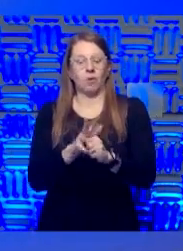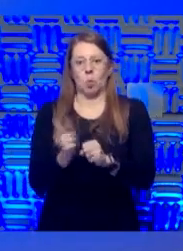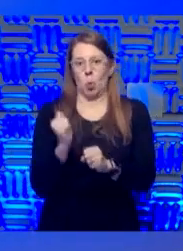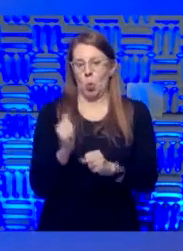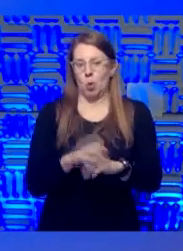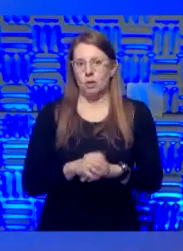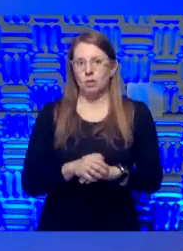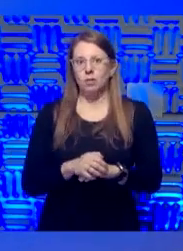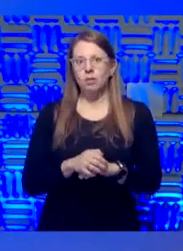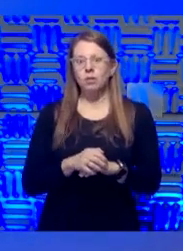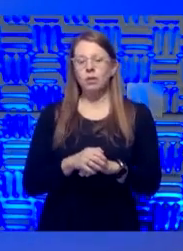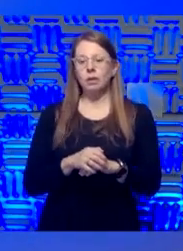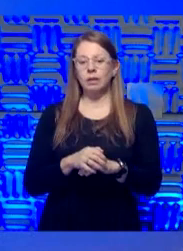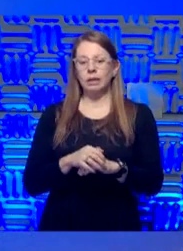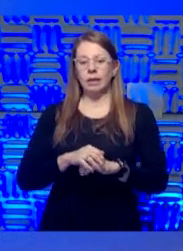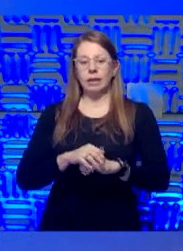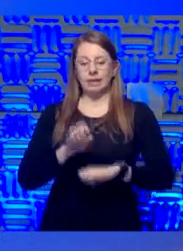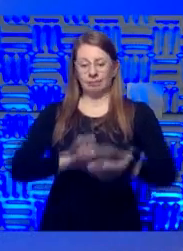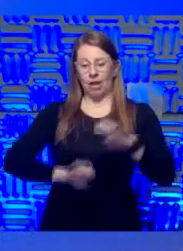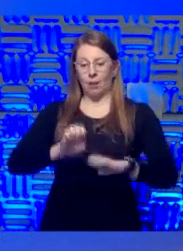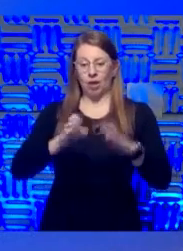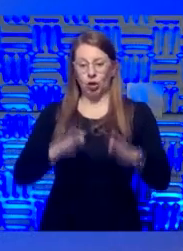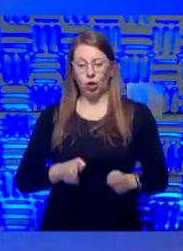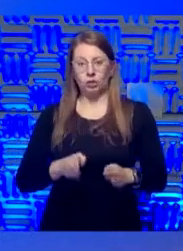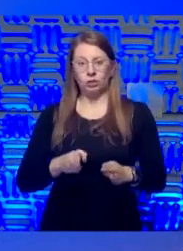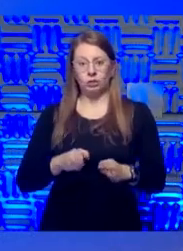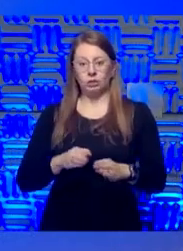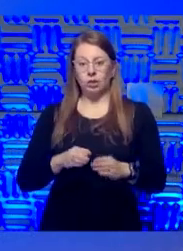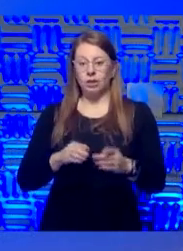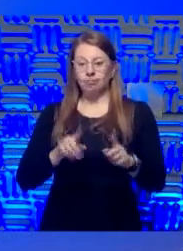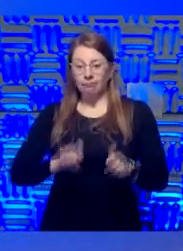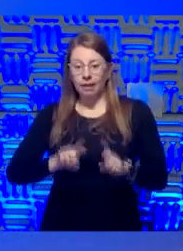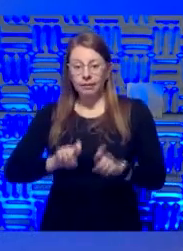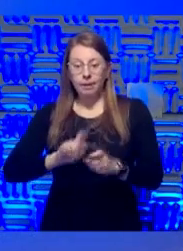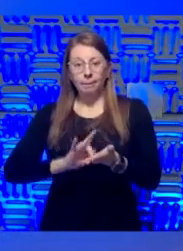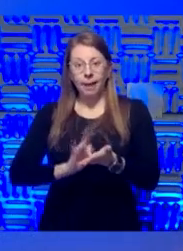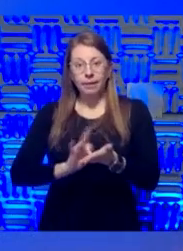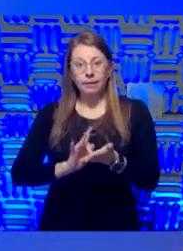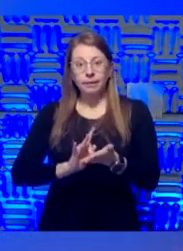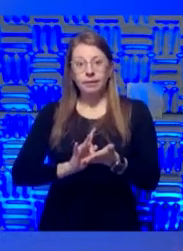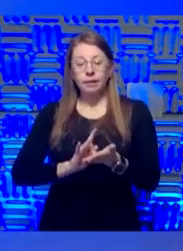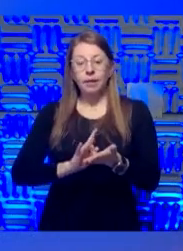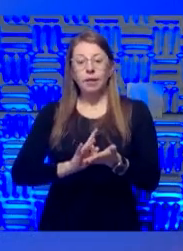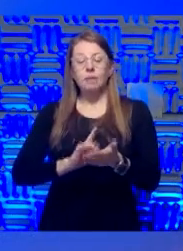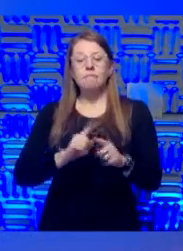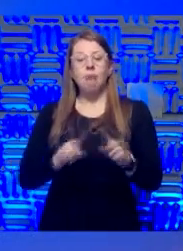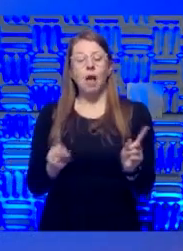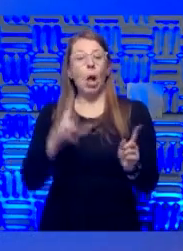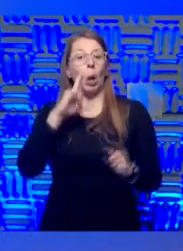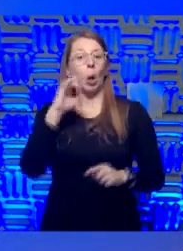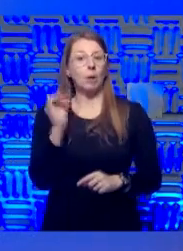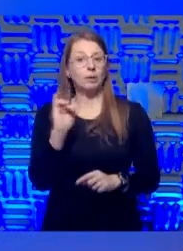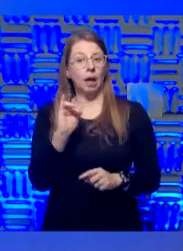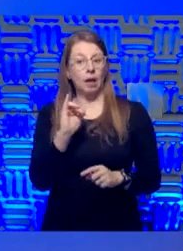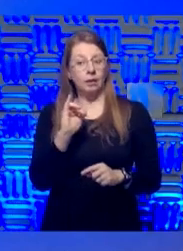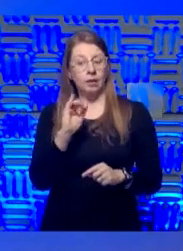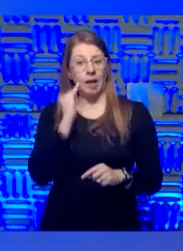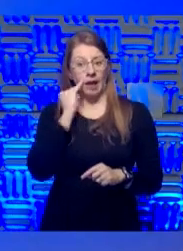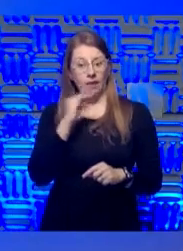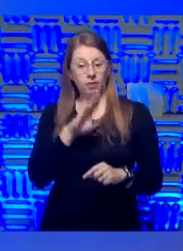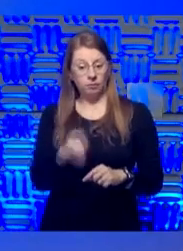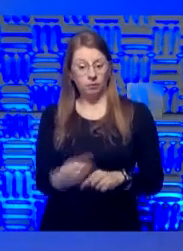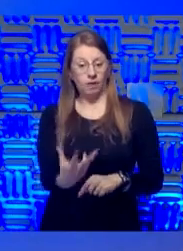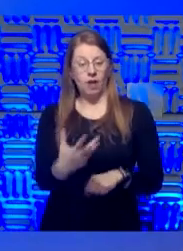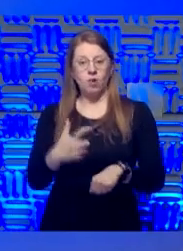the experimenters, the people running the trials, have said that from day one. But what it looks like is it's certainly, given at the right time,